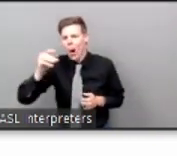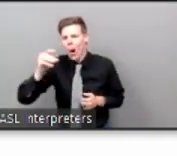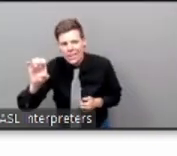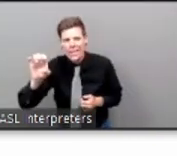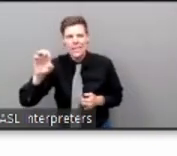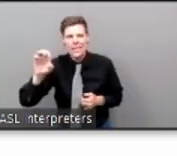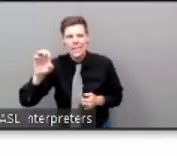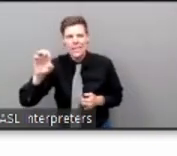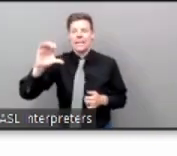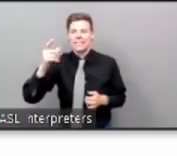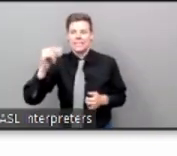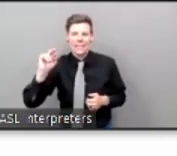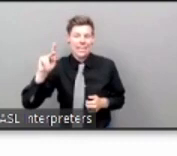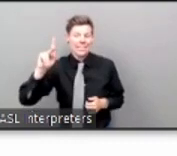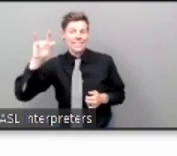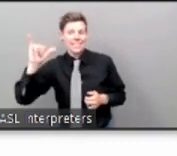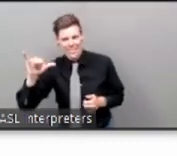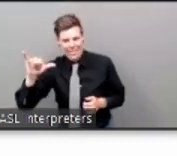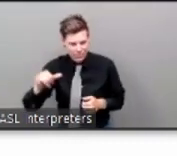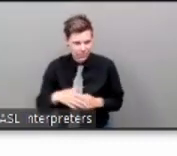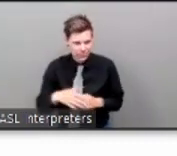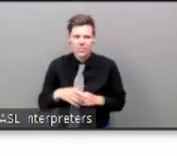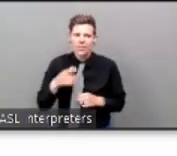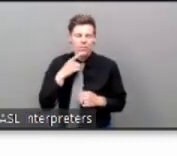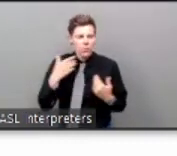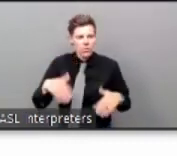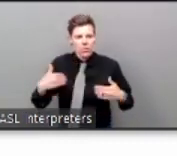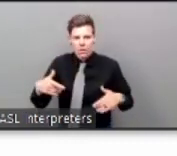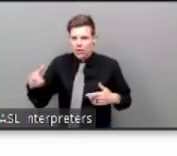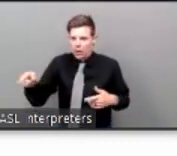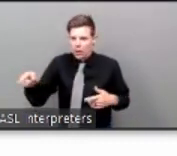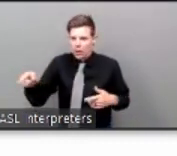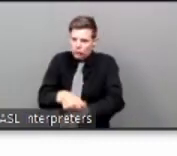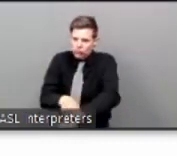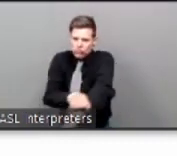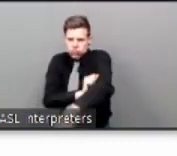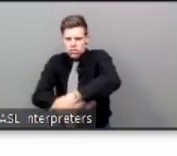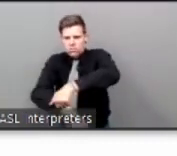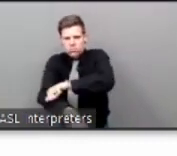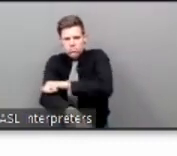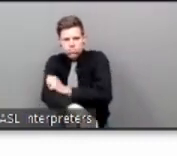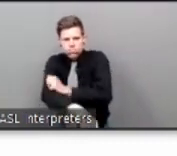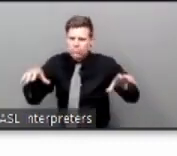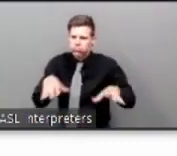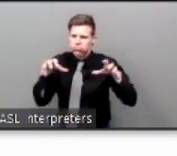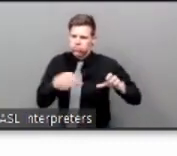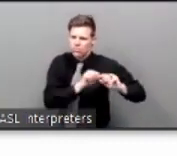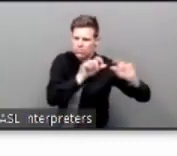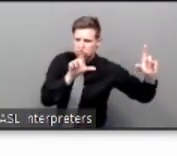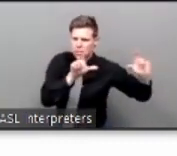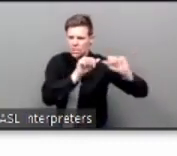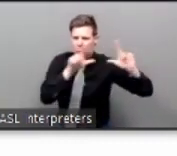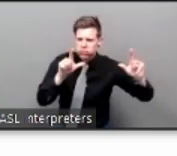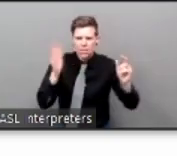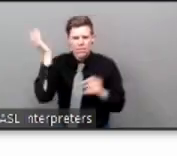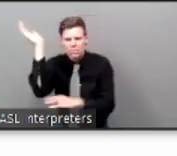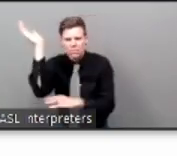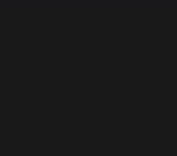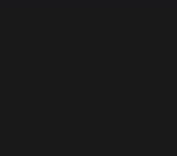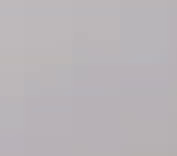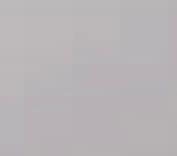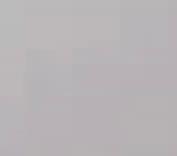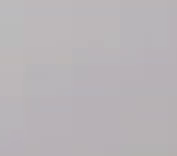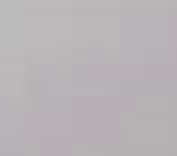worked tirelessly to keep these presentations running and keep us on time. So with that, I think I'm going to turn it back,